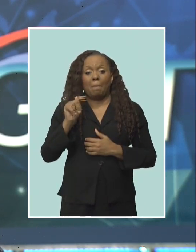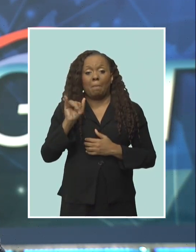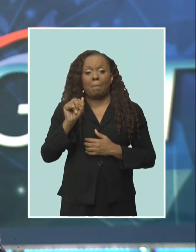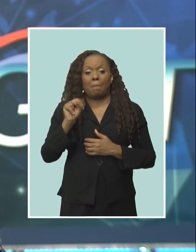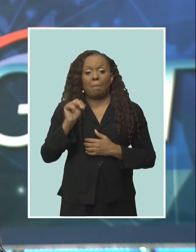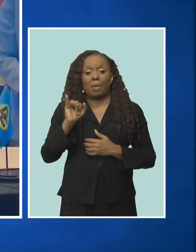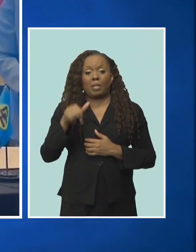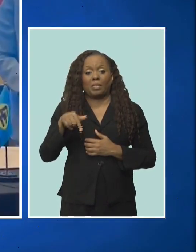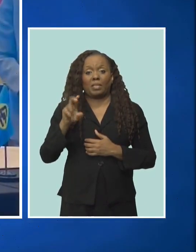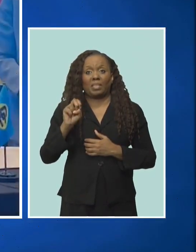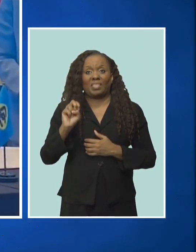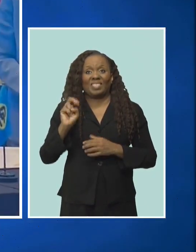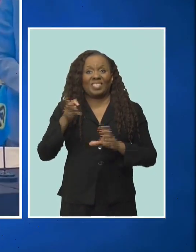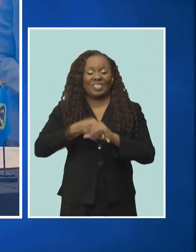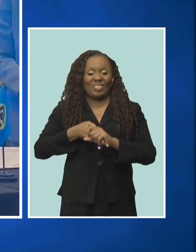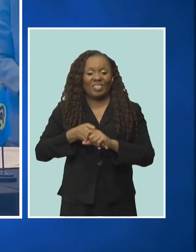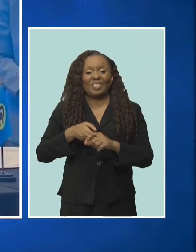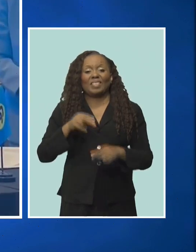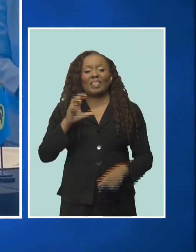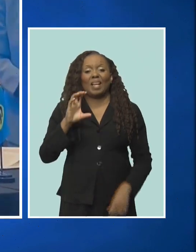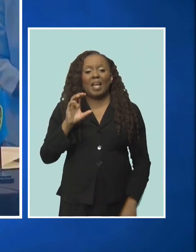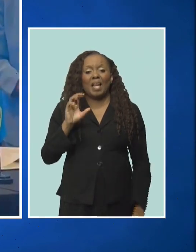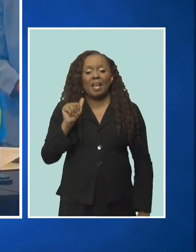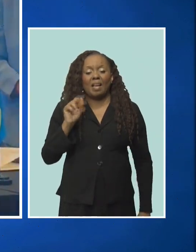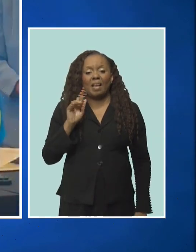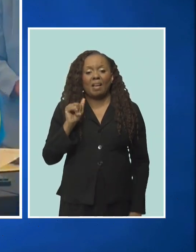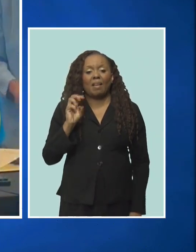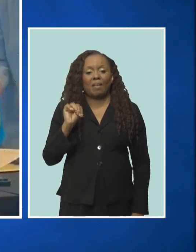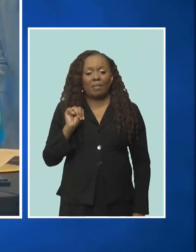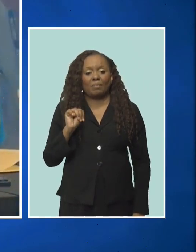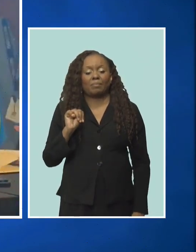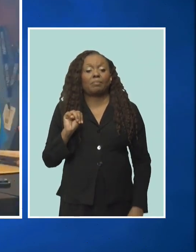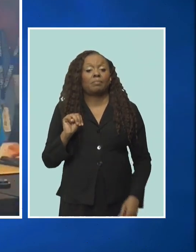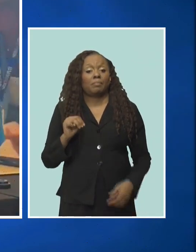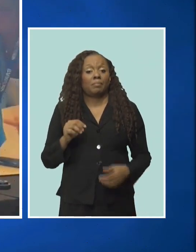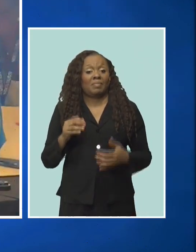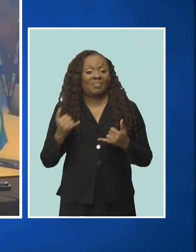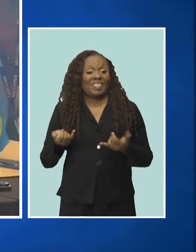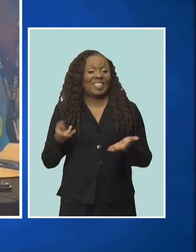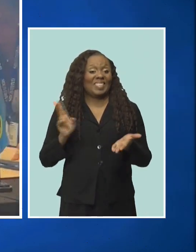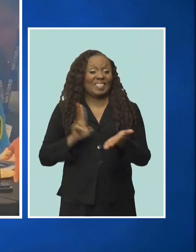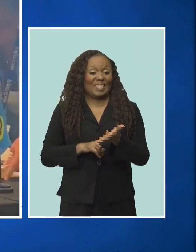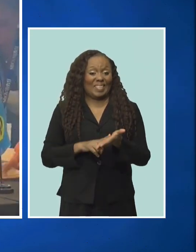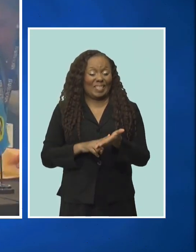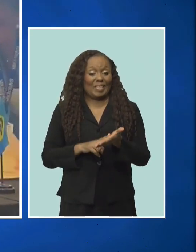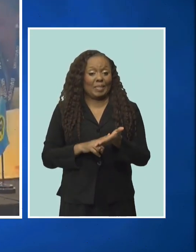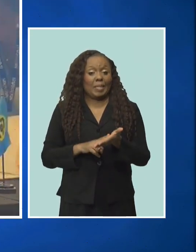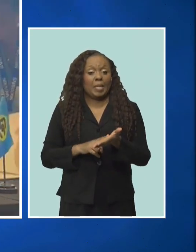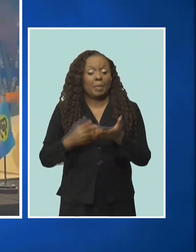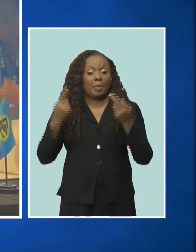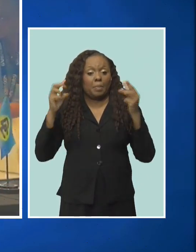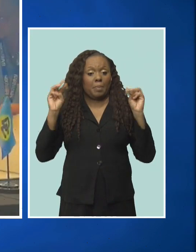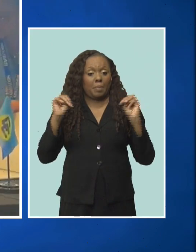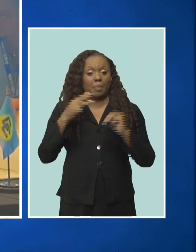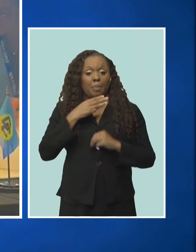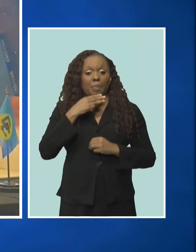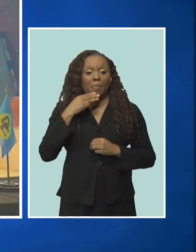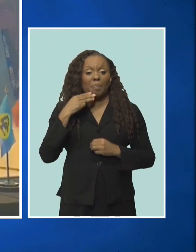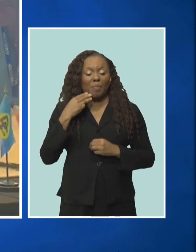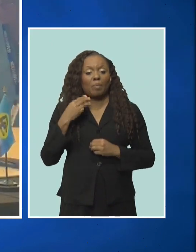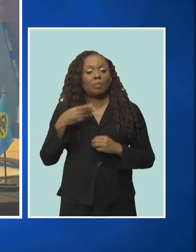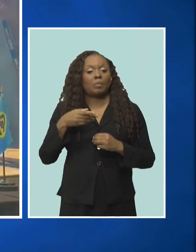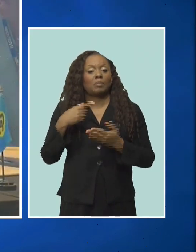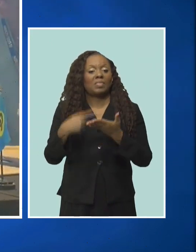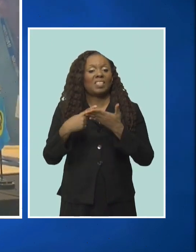CARICOM. And a major step has been taken in this regard with the signing of an agreement. Prime Minister Motley spoke about the